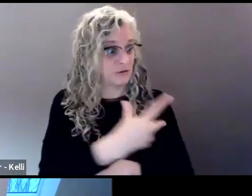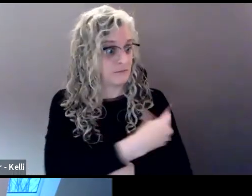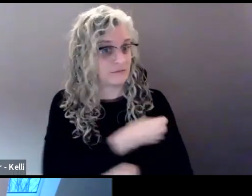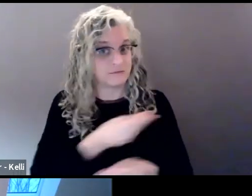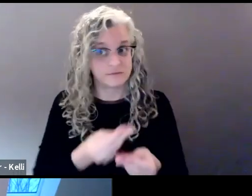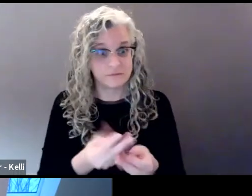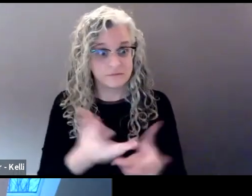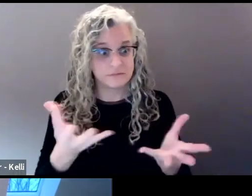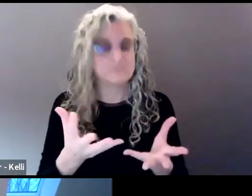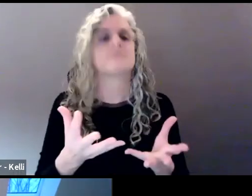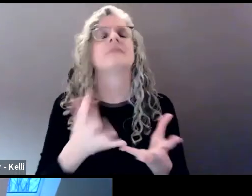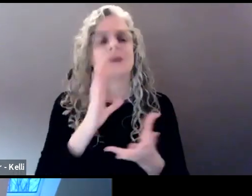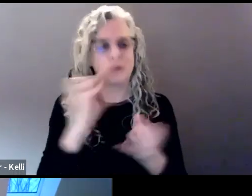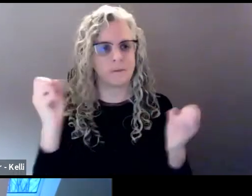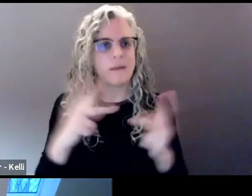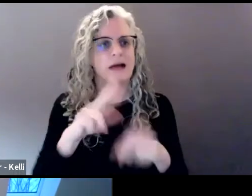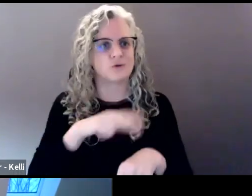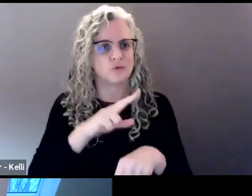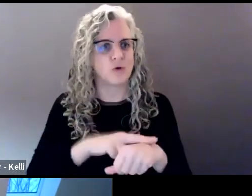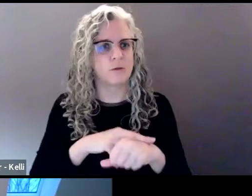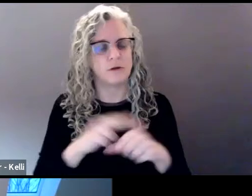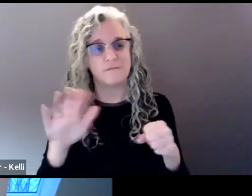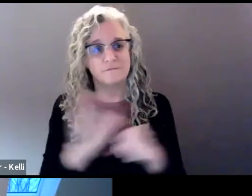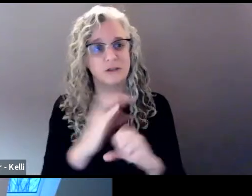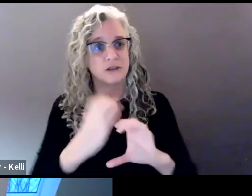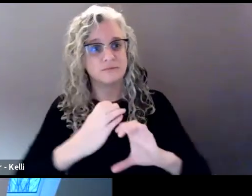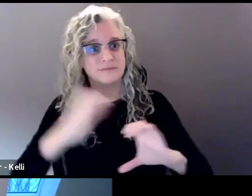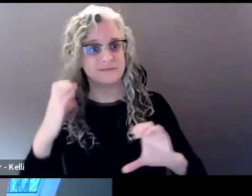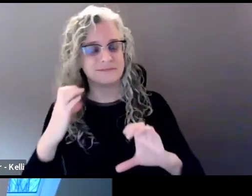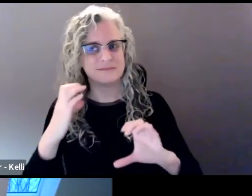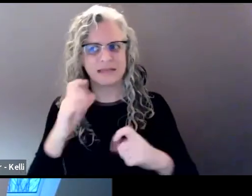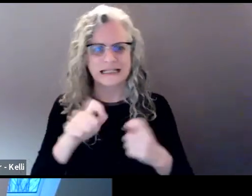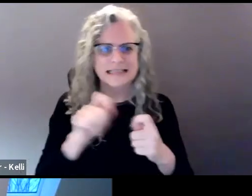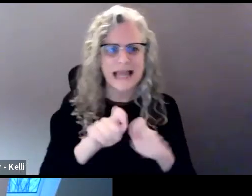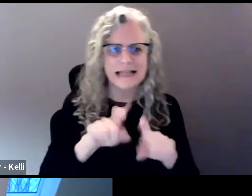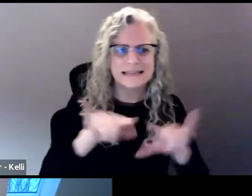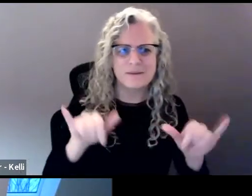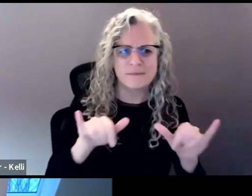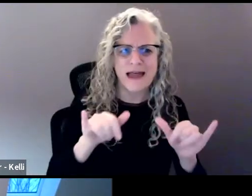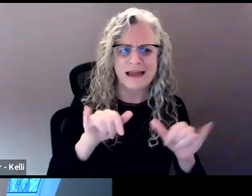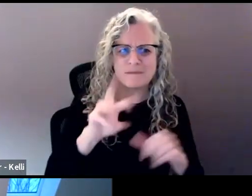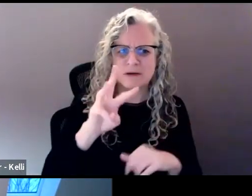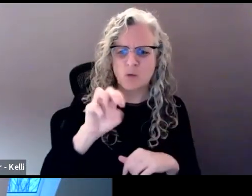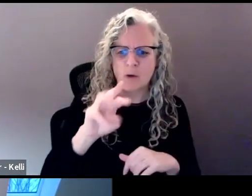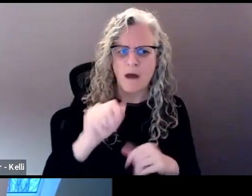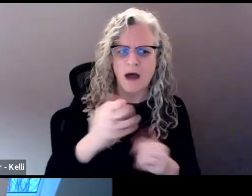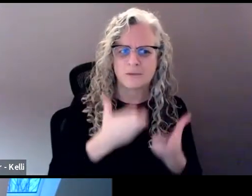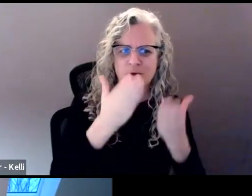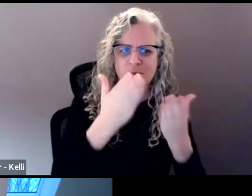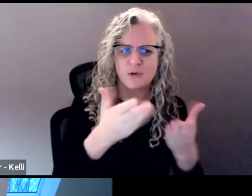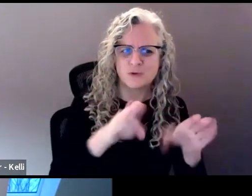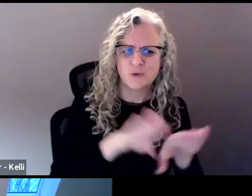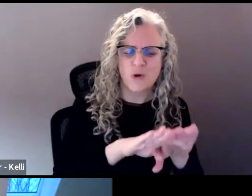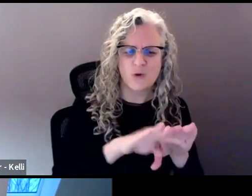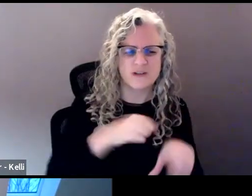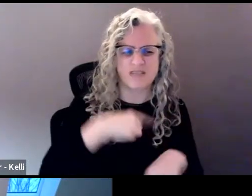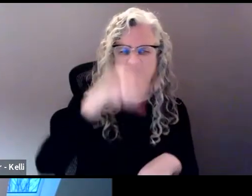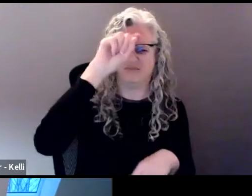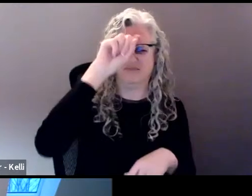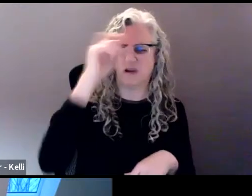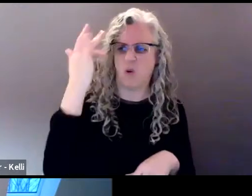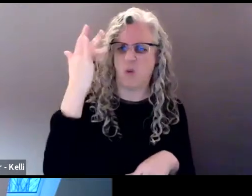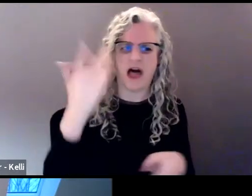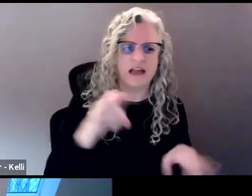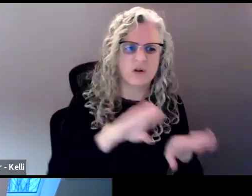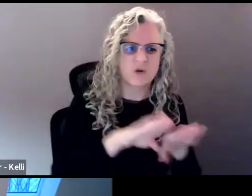during precisely the time period that WMATA proposes closing it. And it seems nonsensical to propose closing the station exactly when a substantial